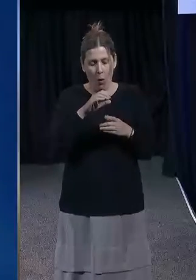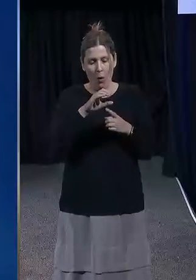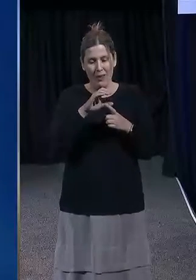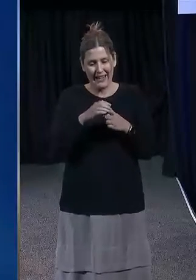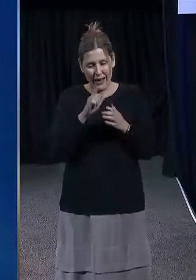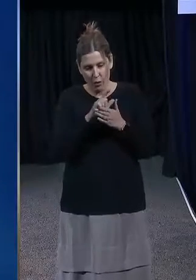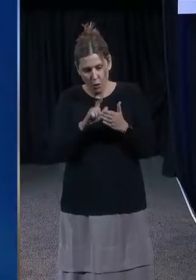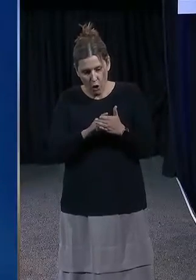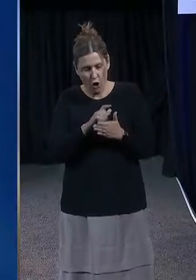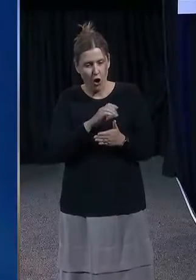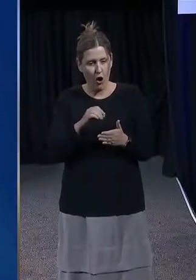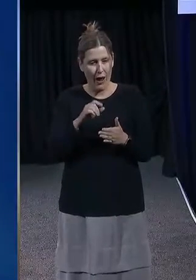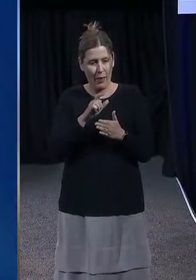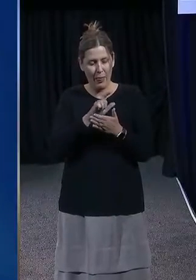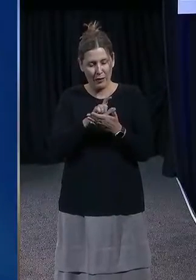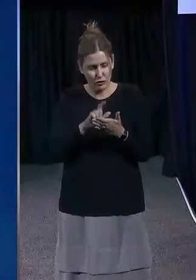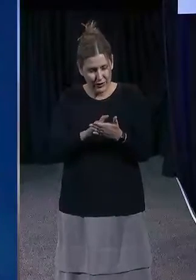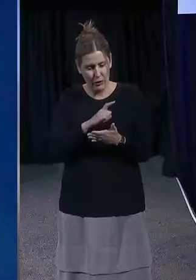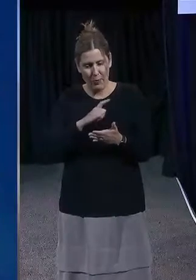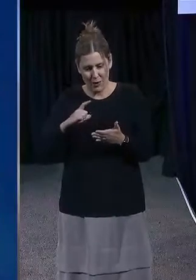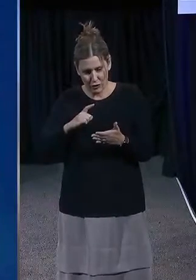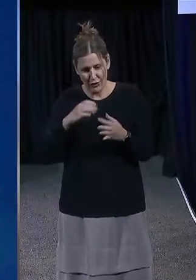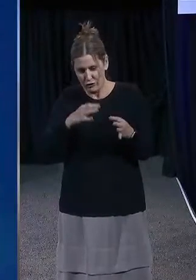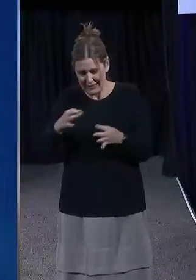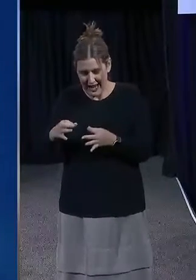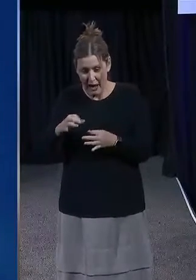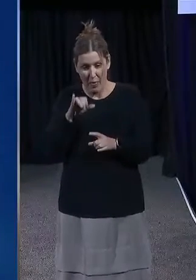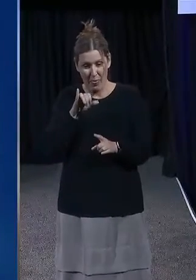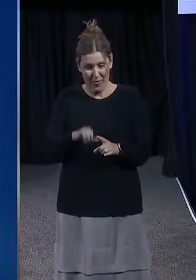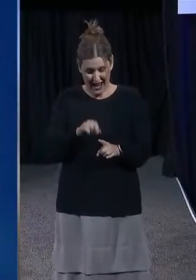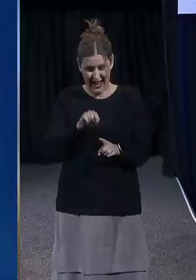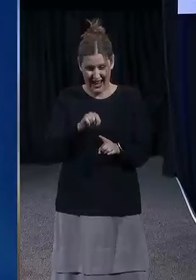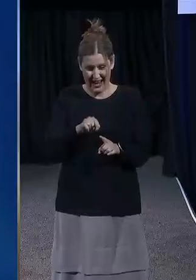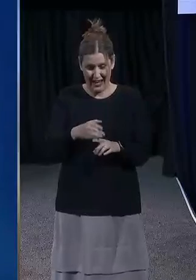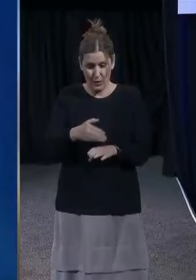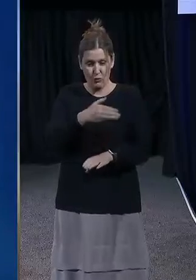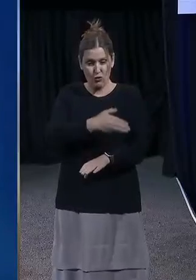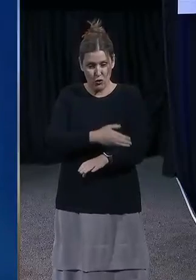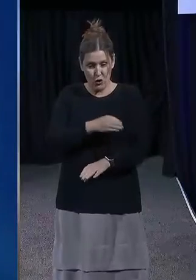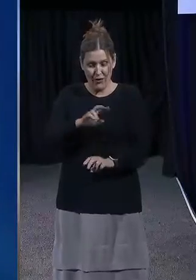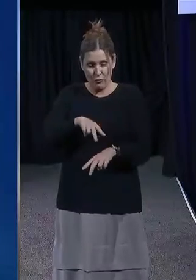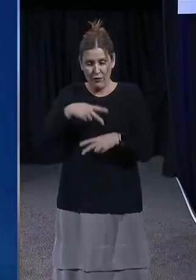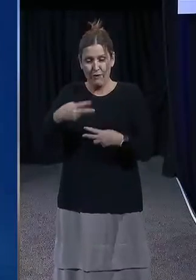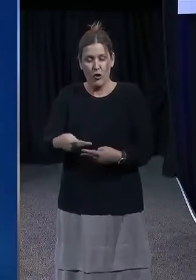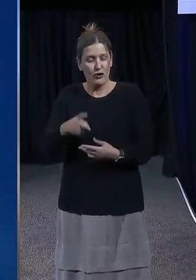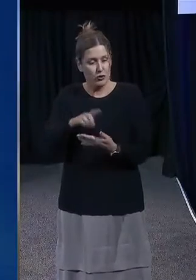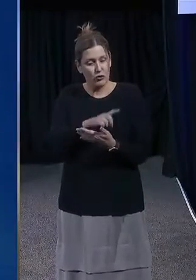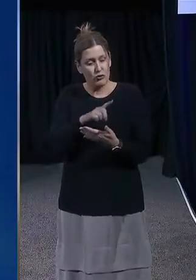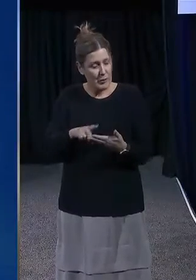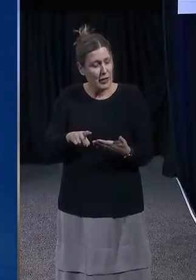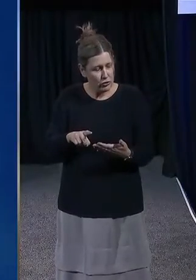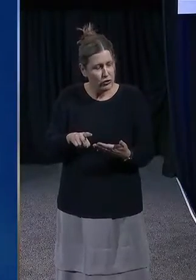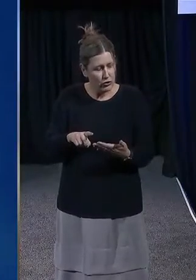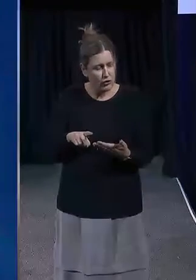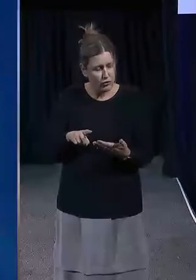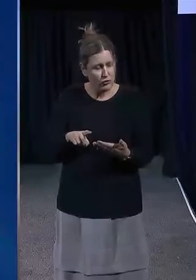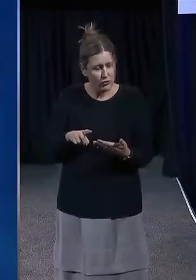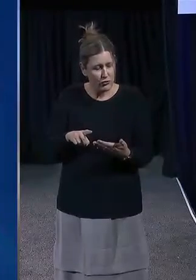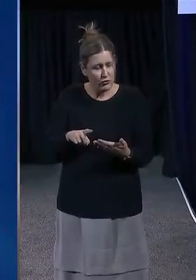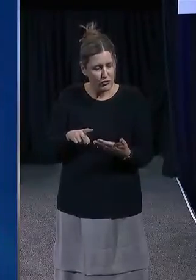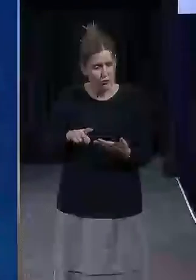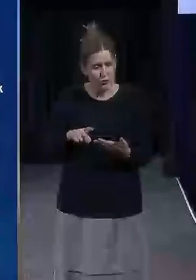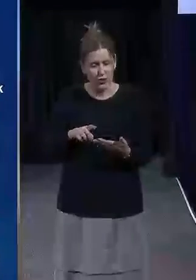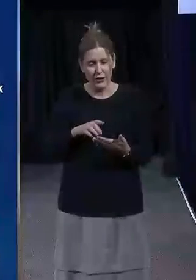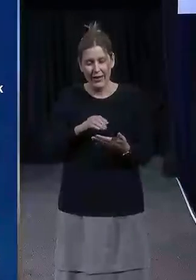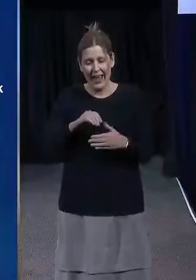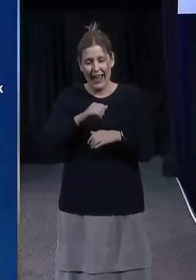from it. And she said that legislation has improved and reversed discrimination. It had a racial basis